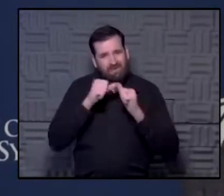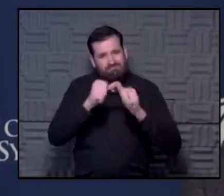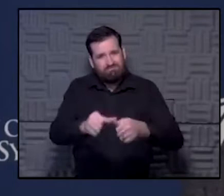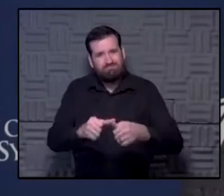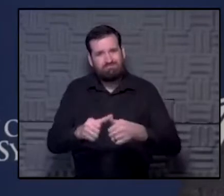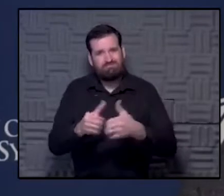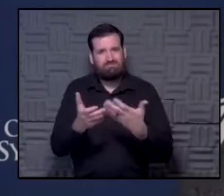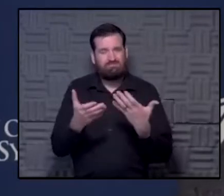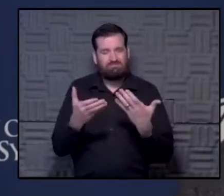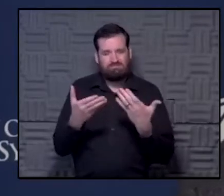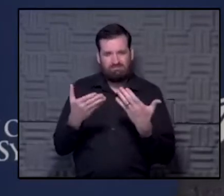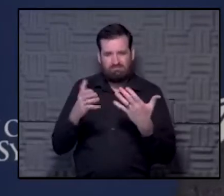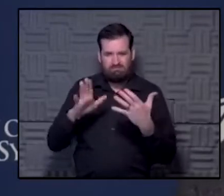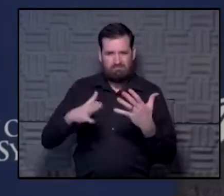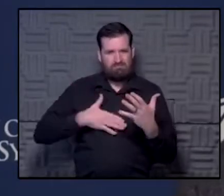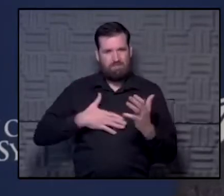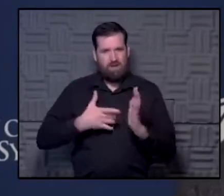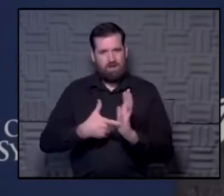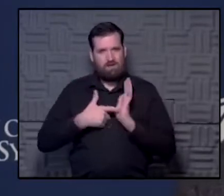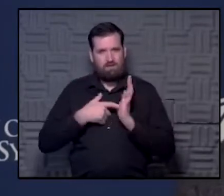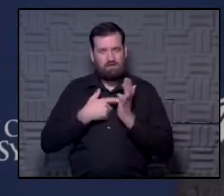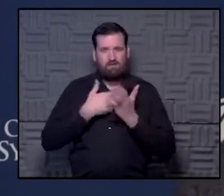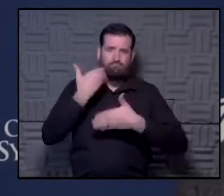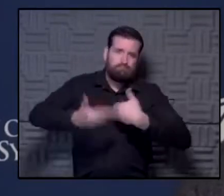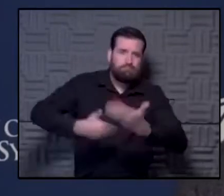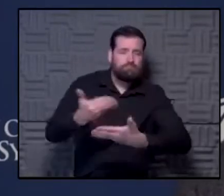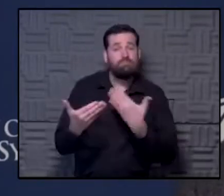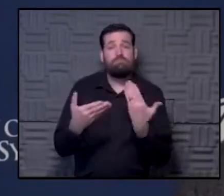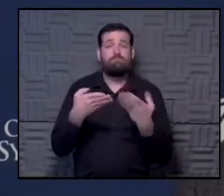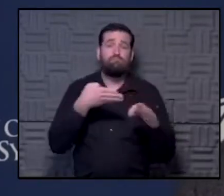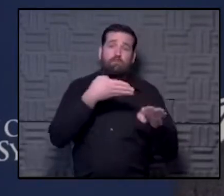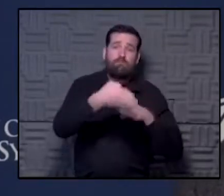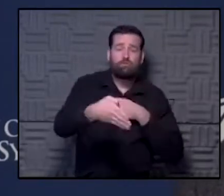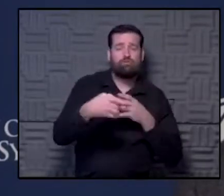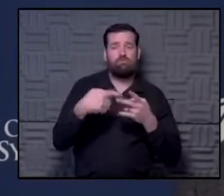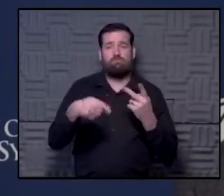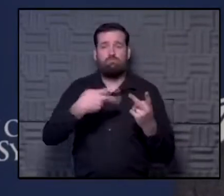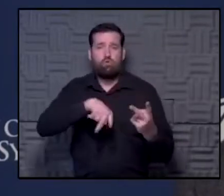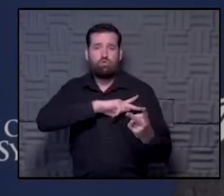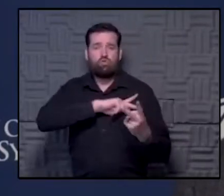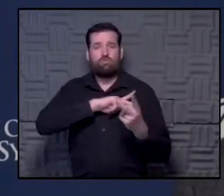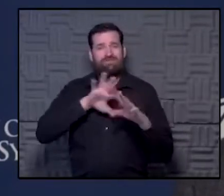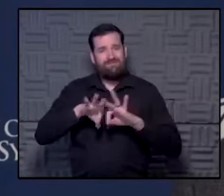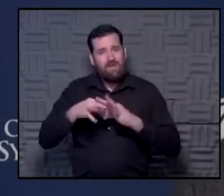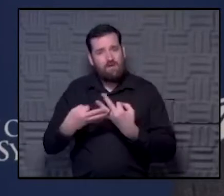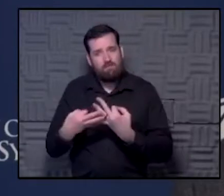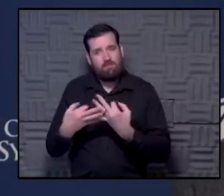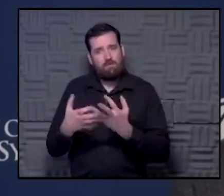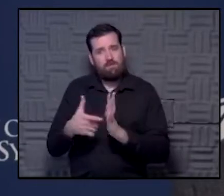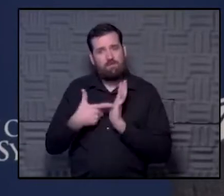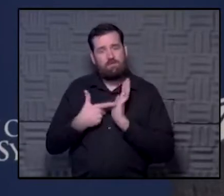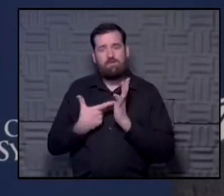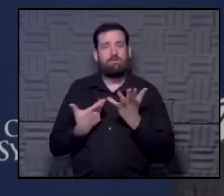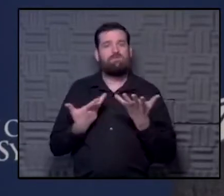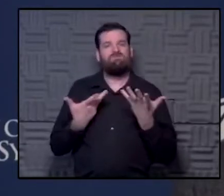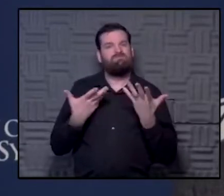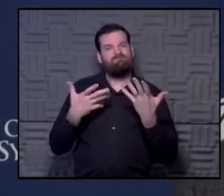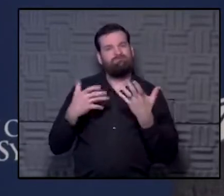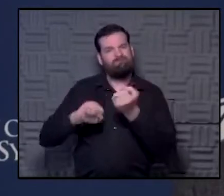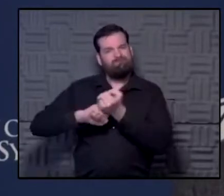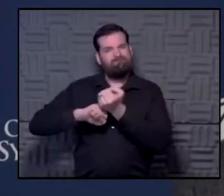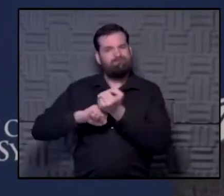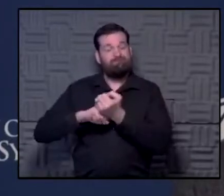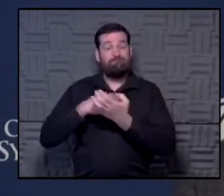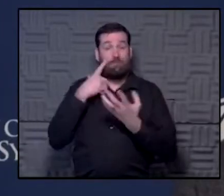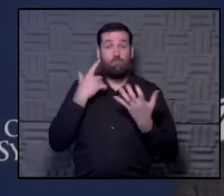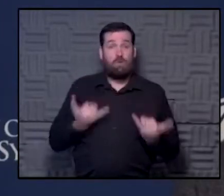and upholding the demands that we have, whether it be professional, personal, familial. And so I know, for